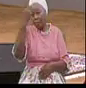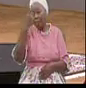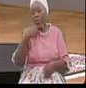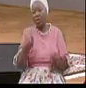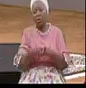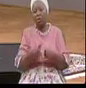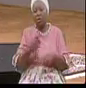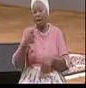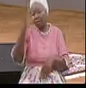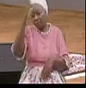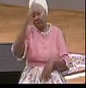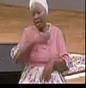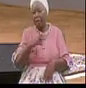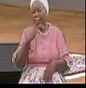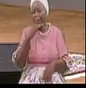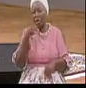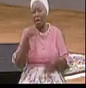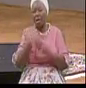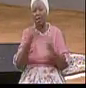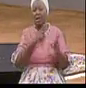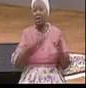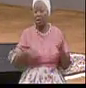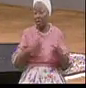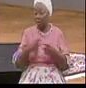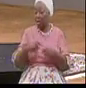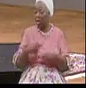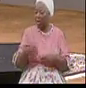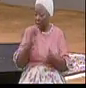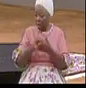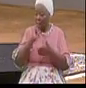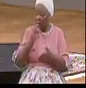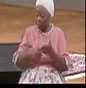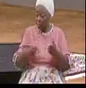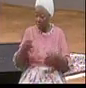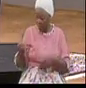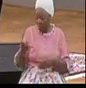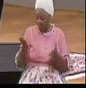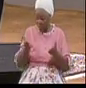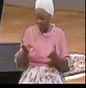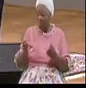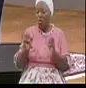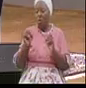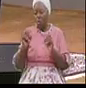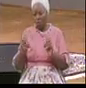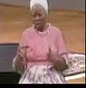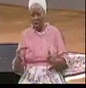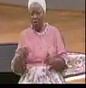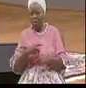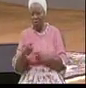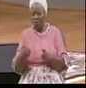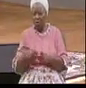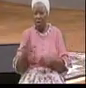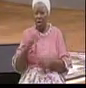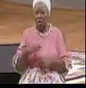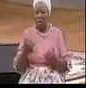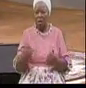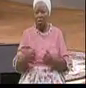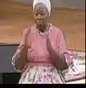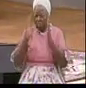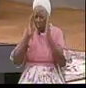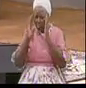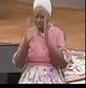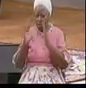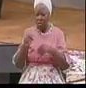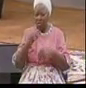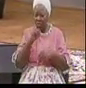Lord. You see, that's what he wants. Okay. When he is paying attention, when he is